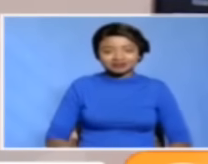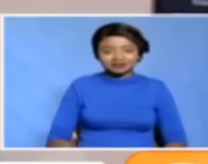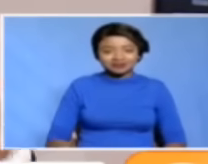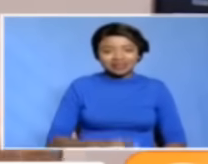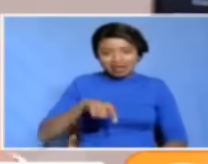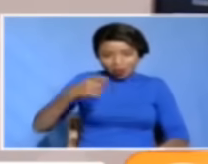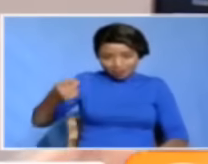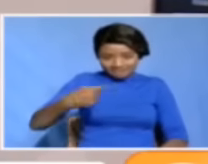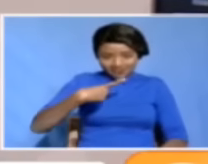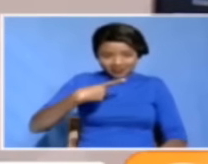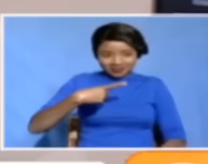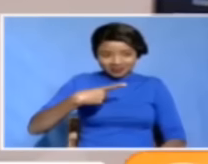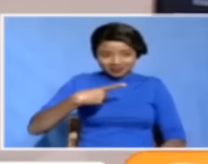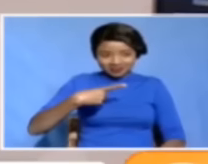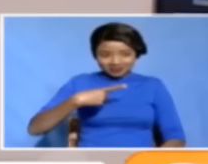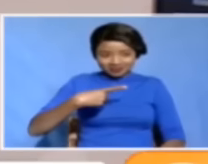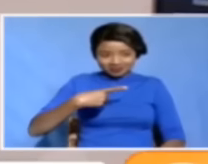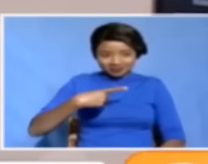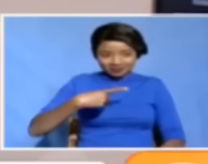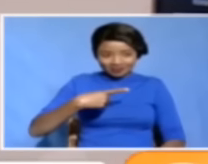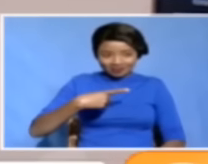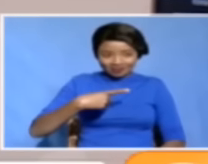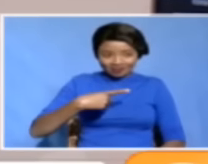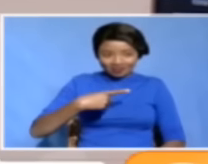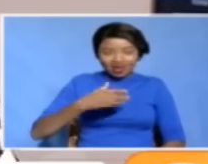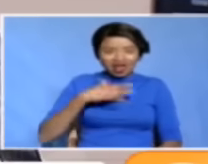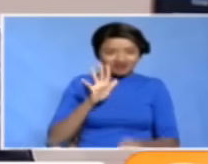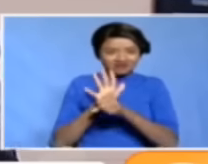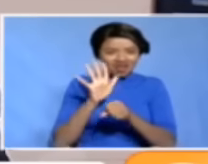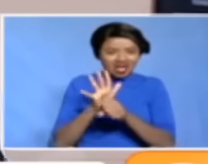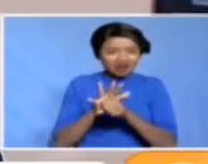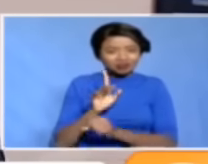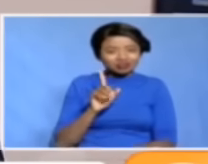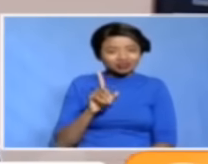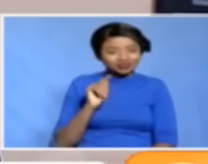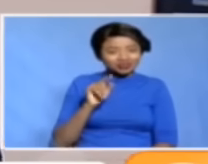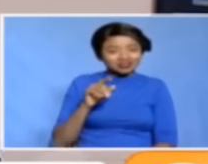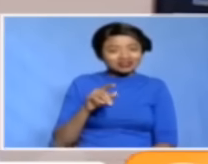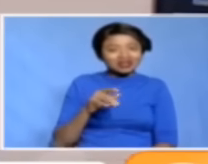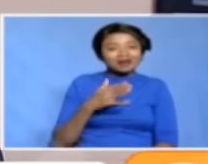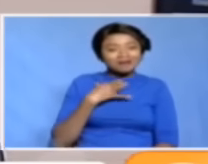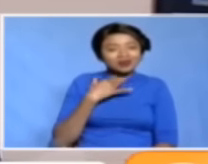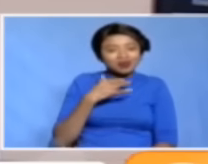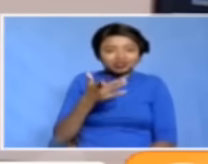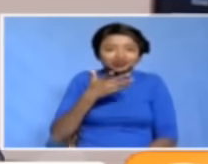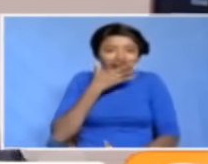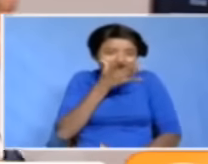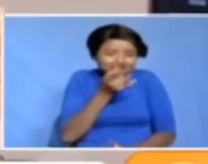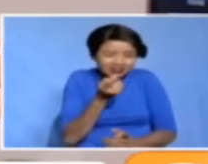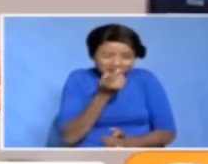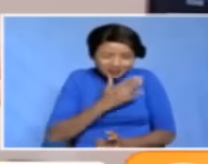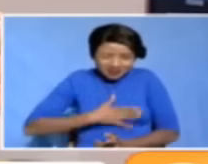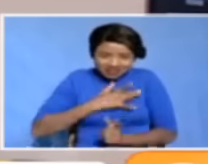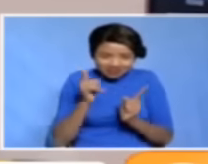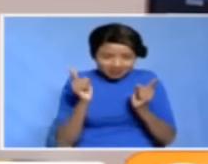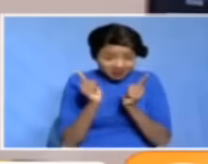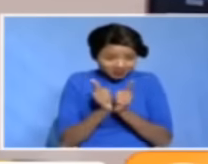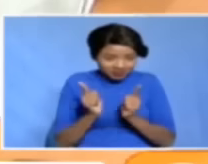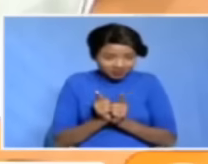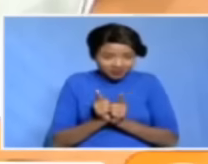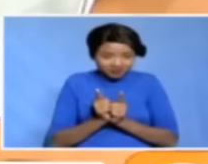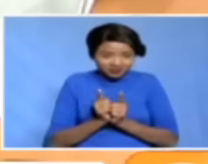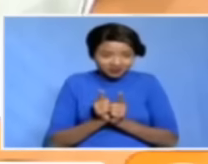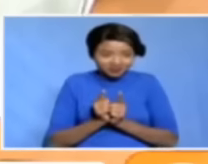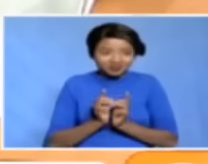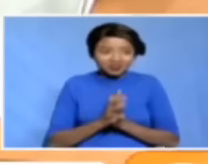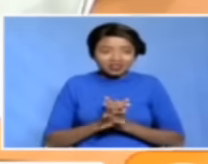just texted. But there are more texts here that I'd like you to respond to very briefly, just for the sake of your constituents. Yes. You've yes. had the